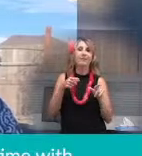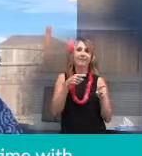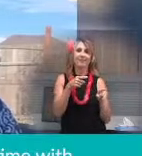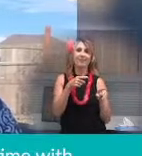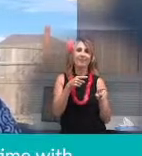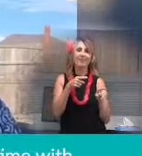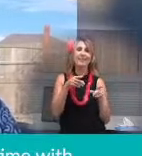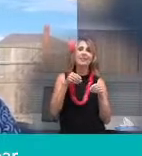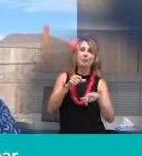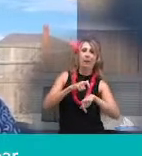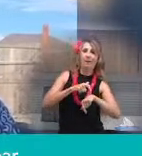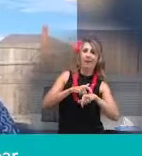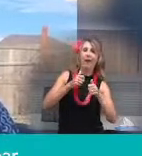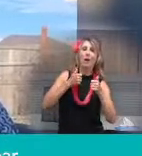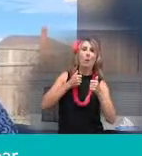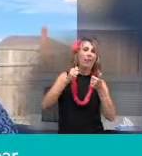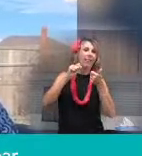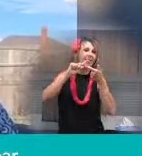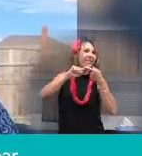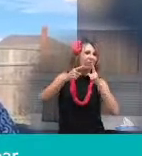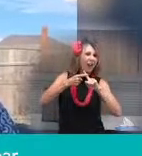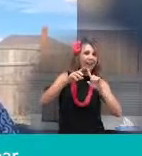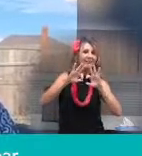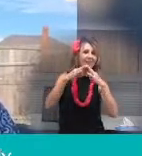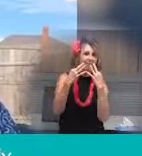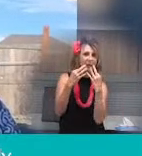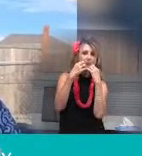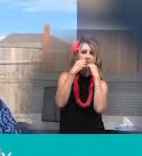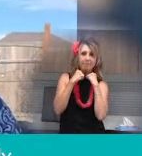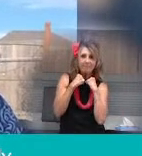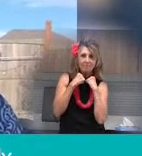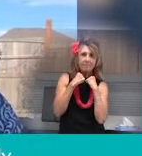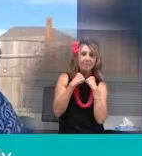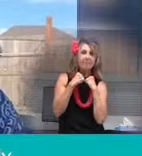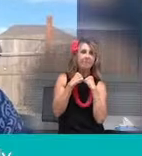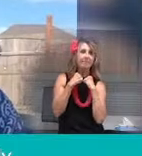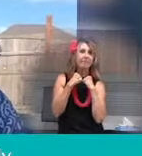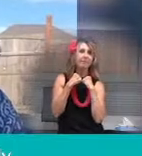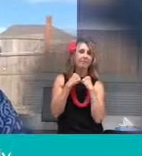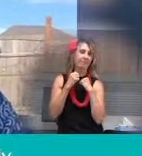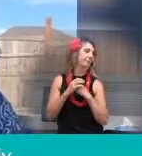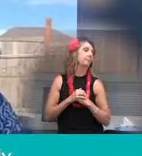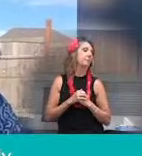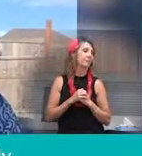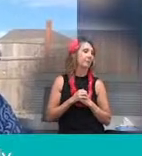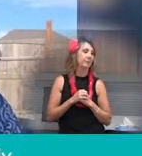the gift of spending more time with friends that she holds dear, as well as her dear family.